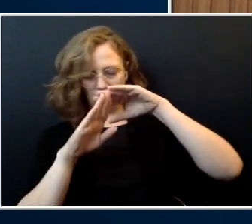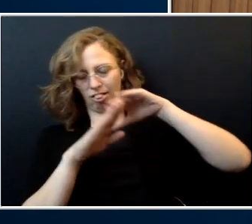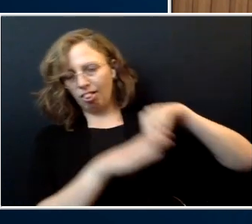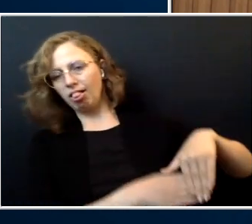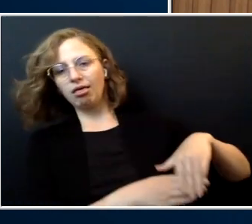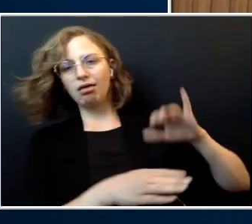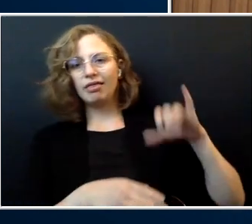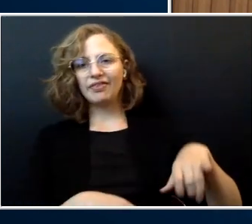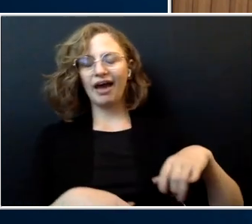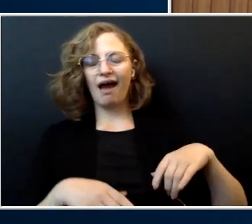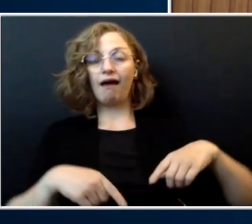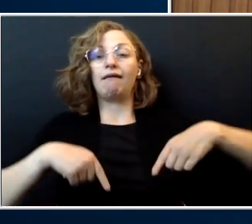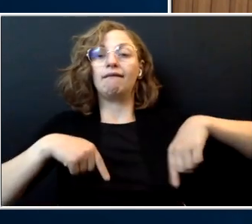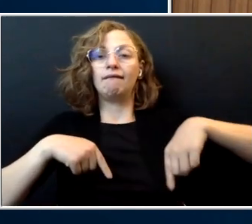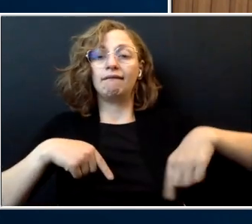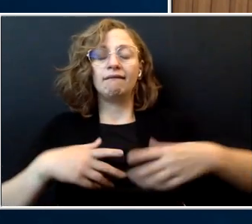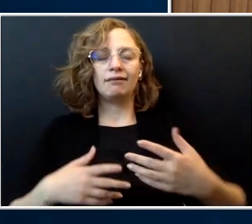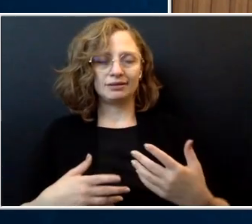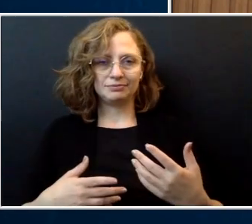start someplace?